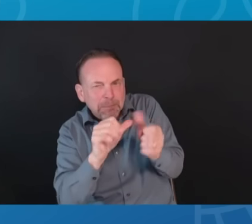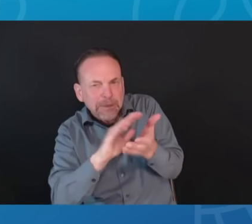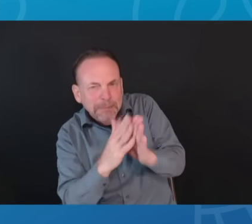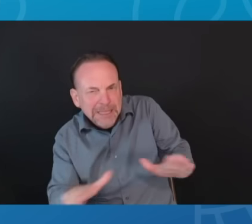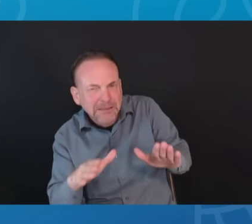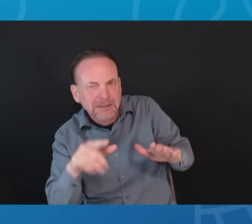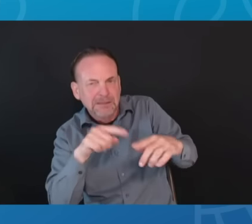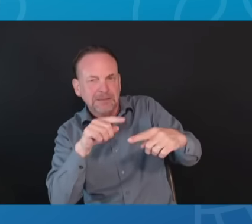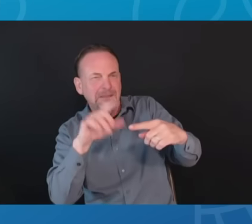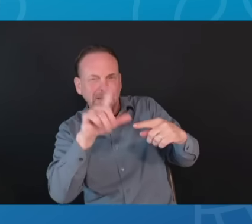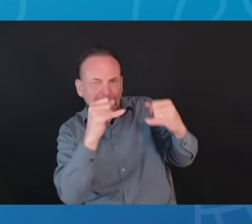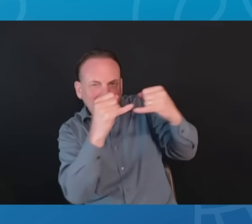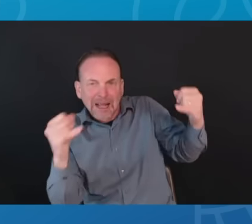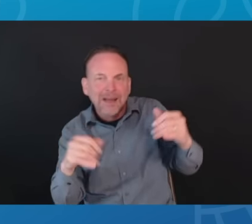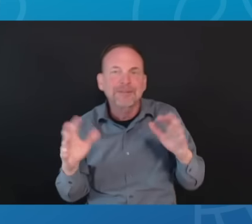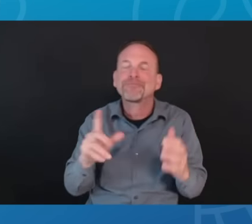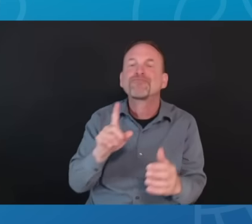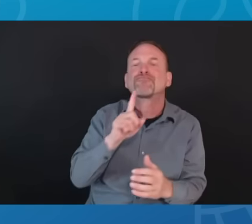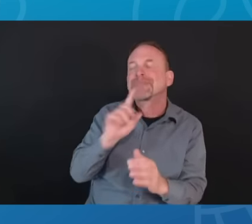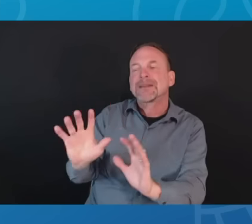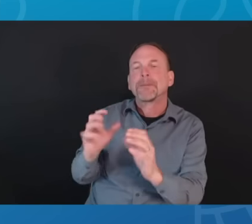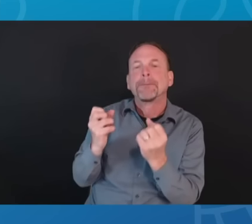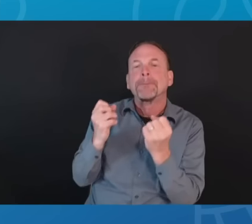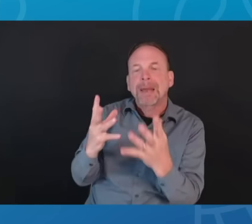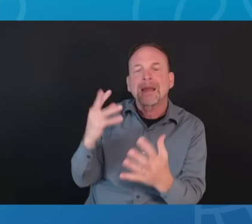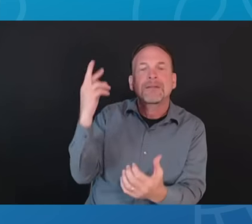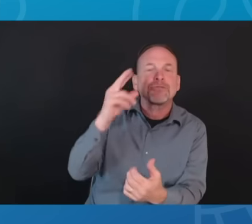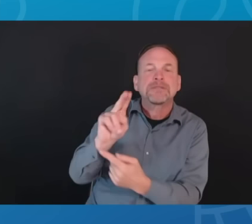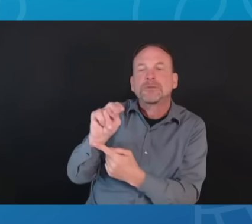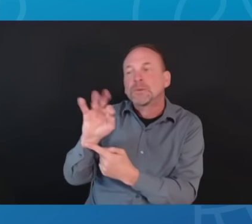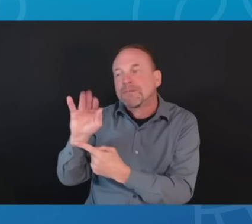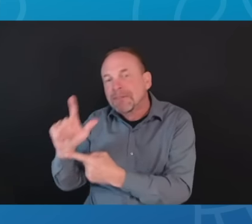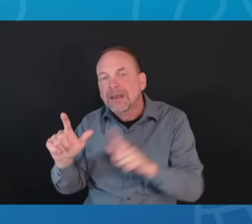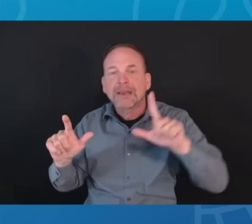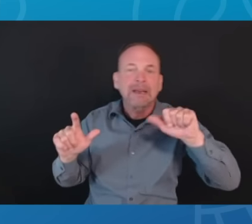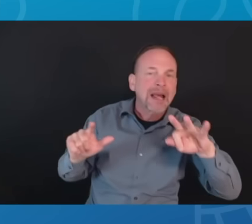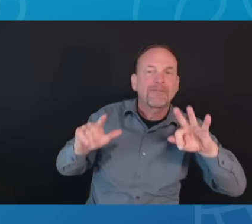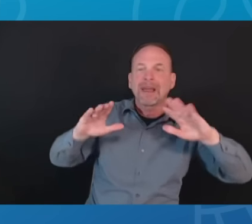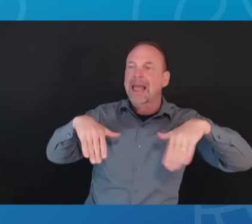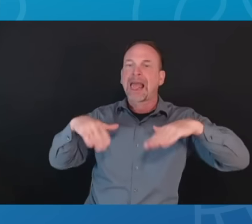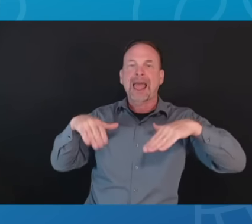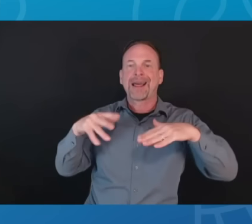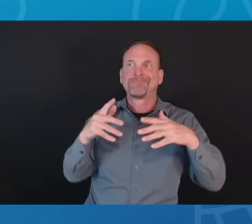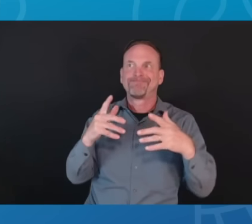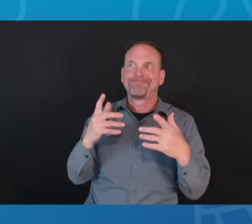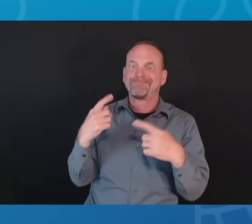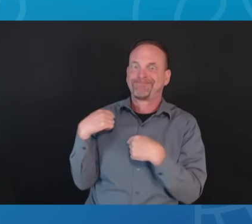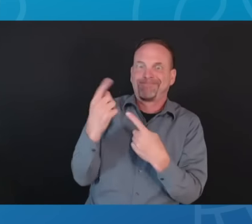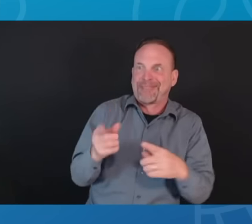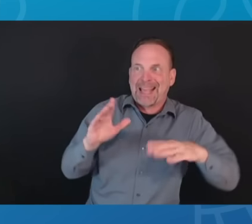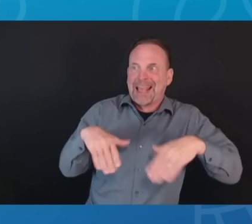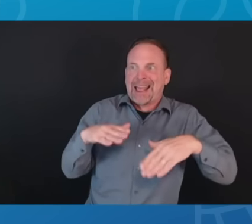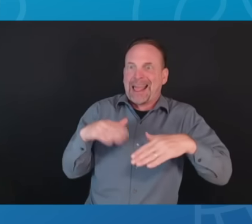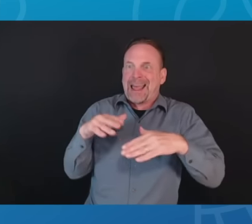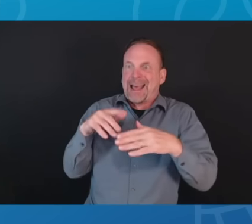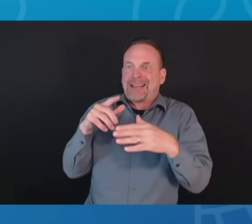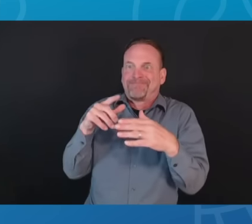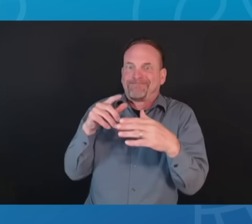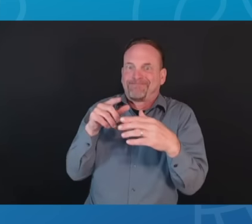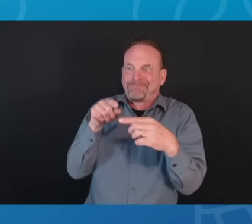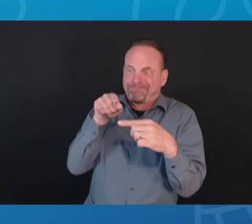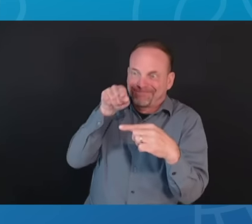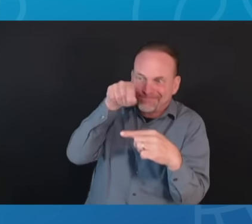been able to prevent Hezbollah from sitting in those areas just over the border from Israel and launching rocket strikes and